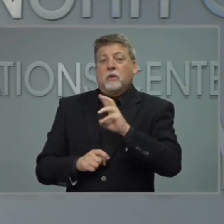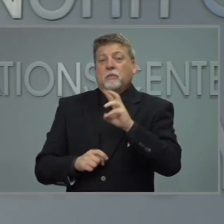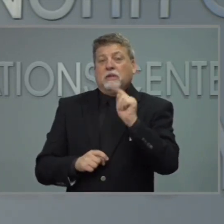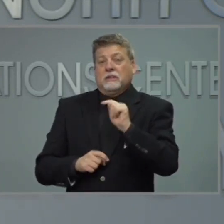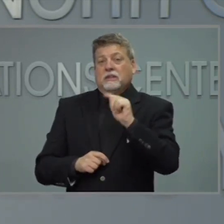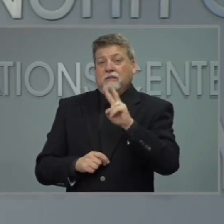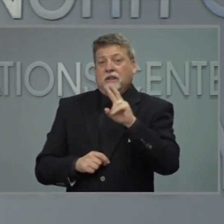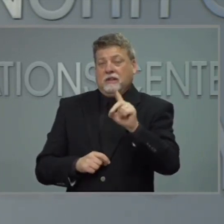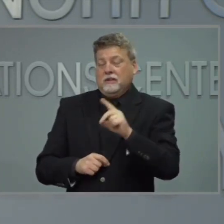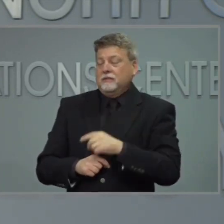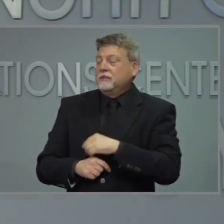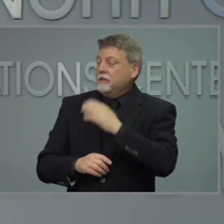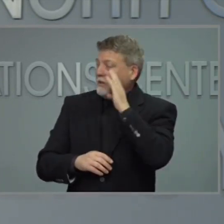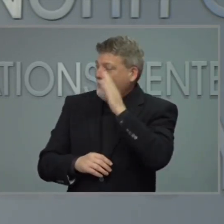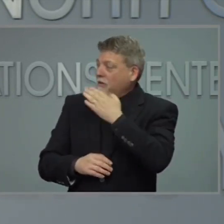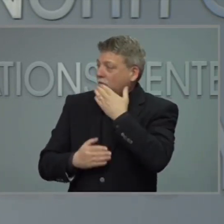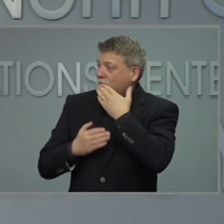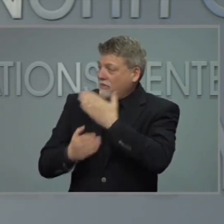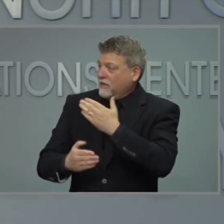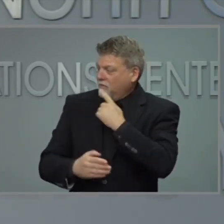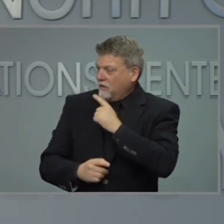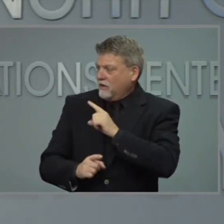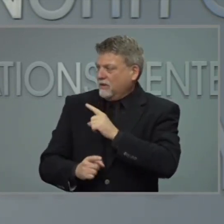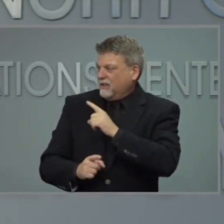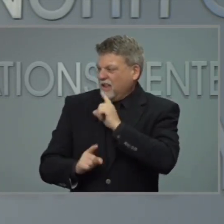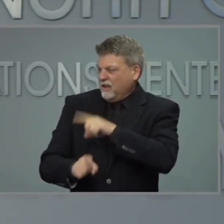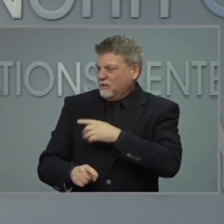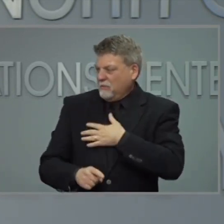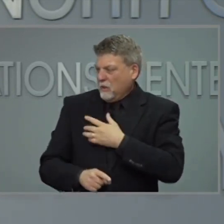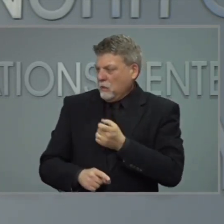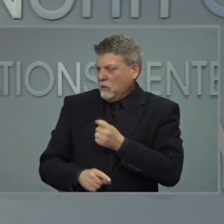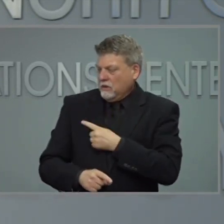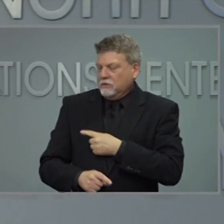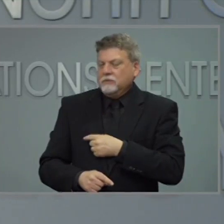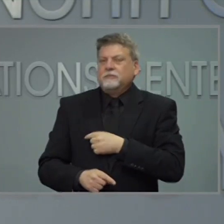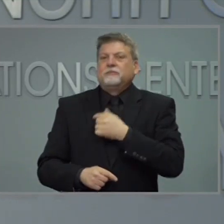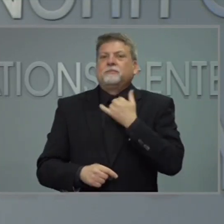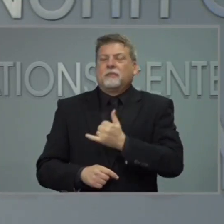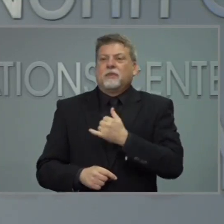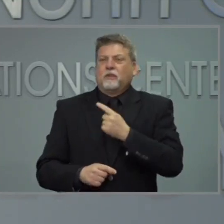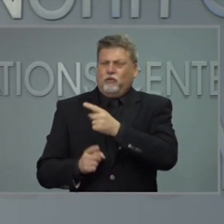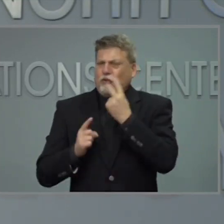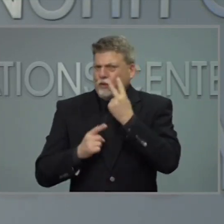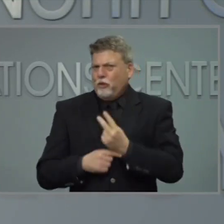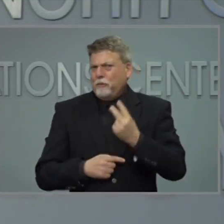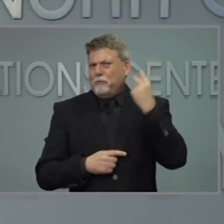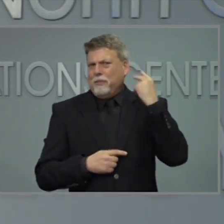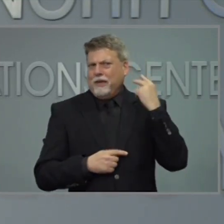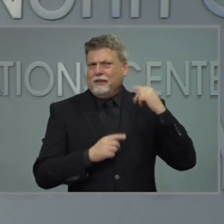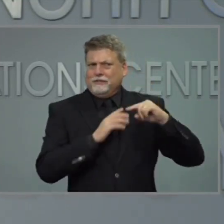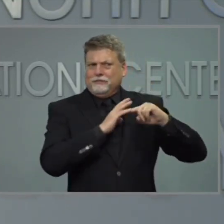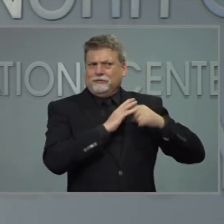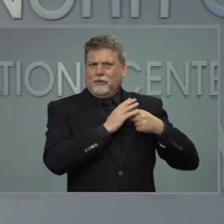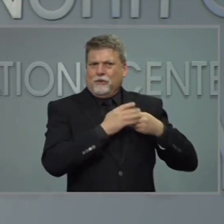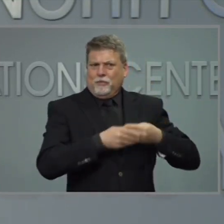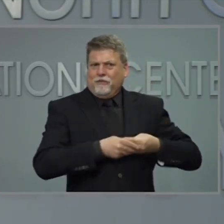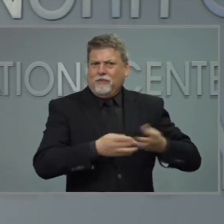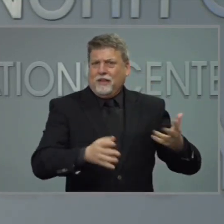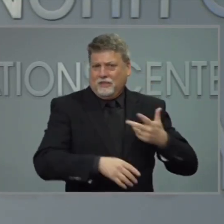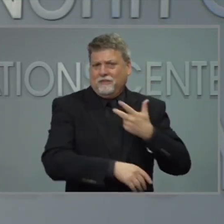Hi, thank you for taking my question. As we look at kind of where we began with this vaccine rollout and where we are